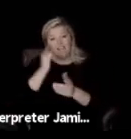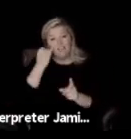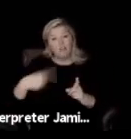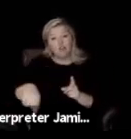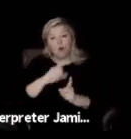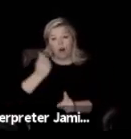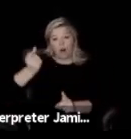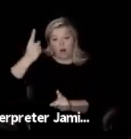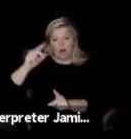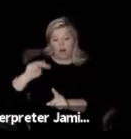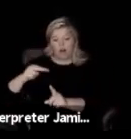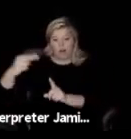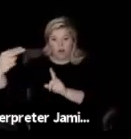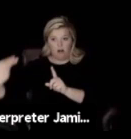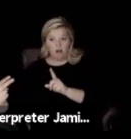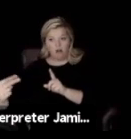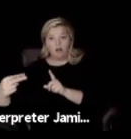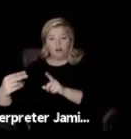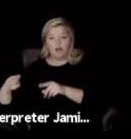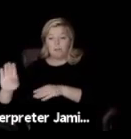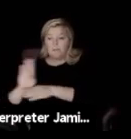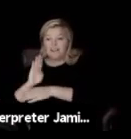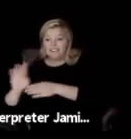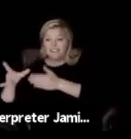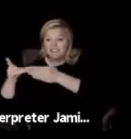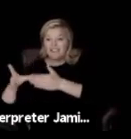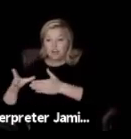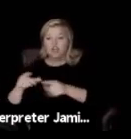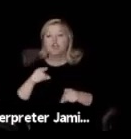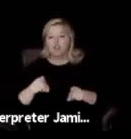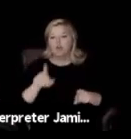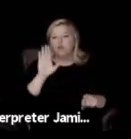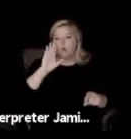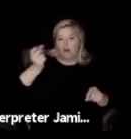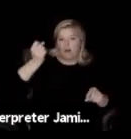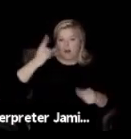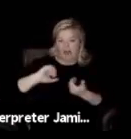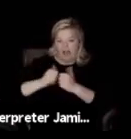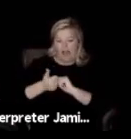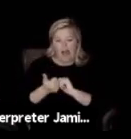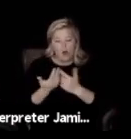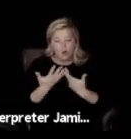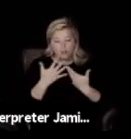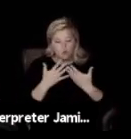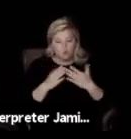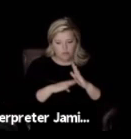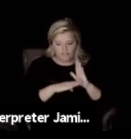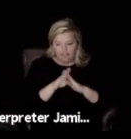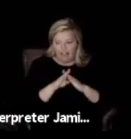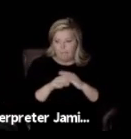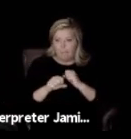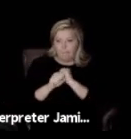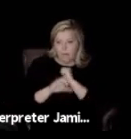the other side of the door, then you're going to understand how to package, position, promote,